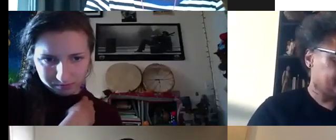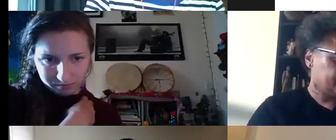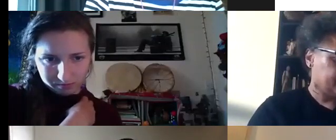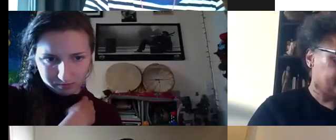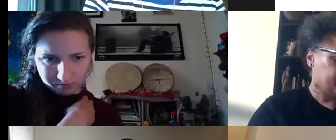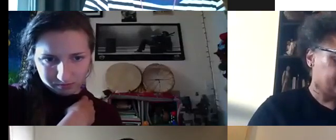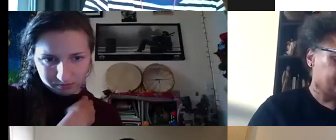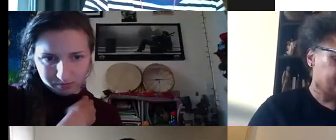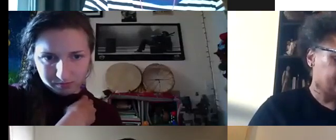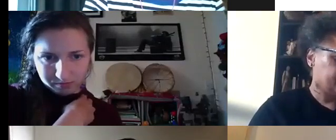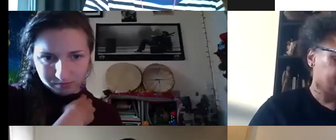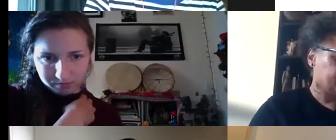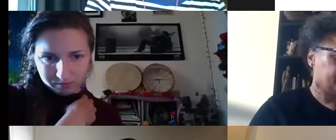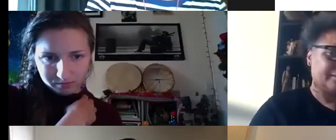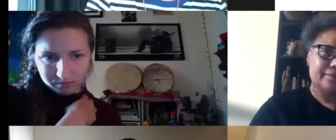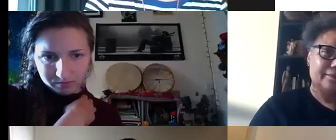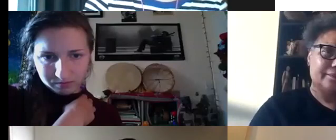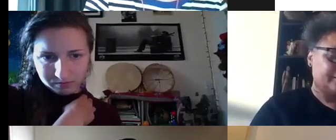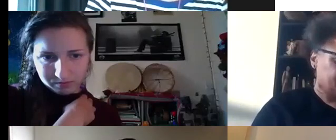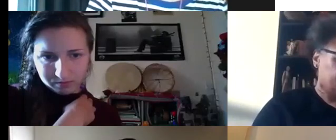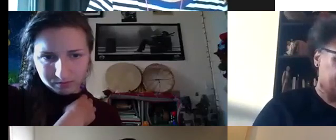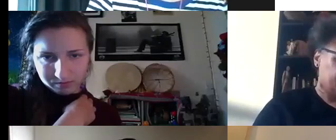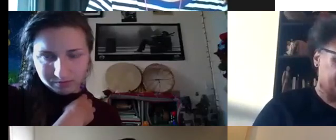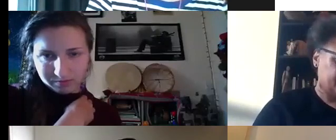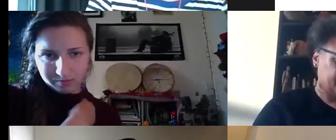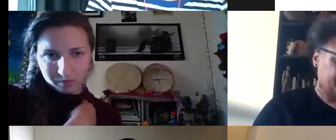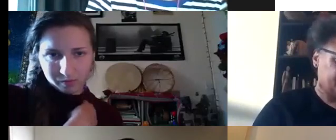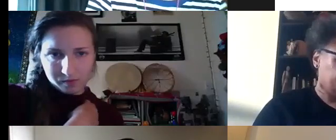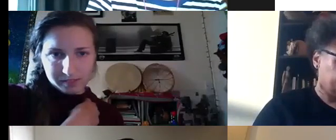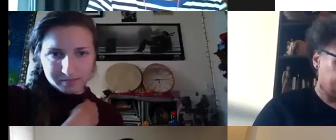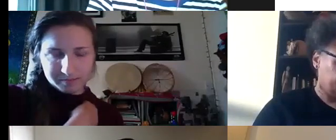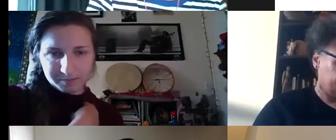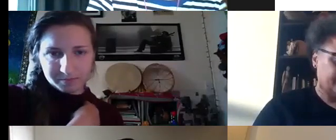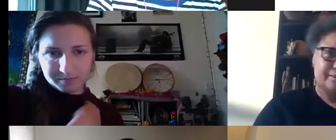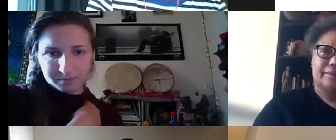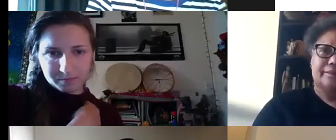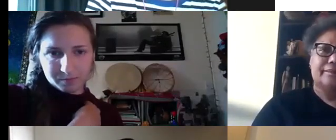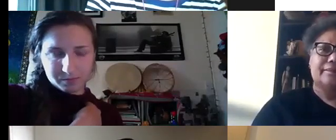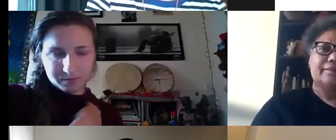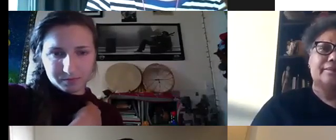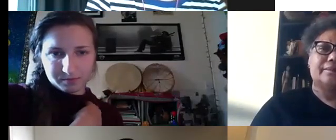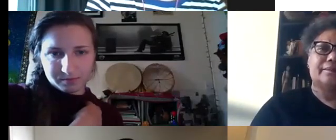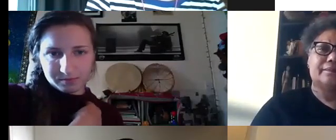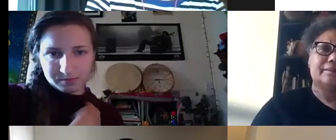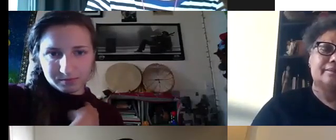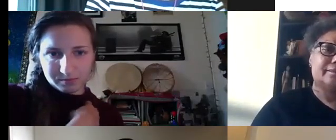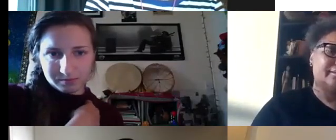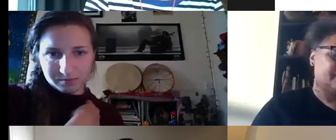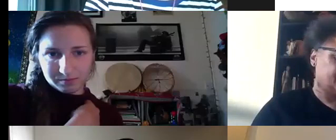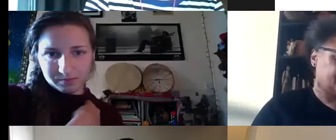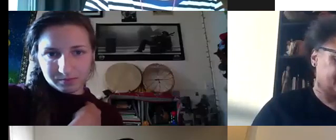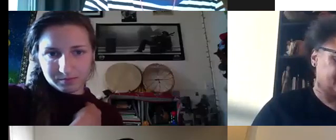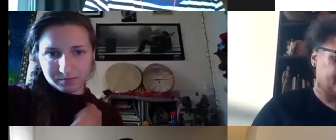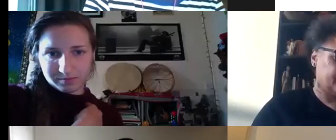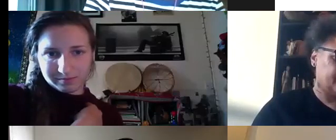writer currently based in Montreal. She studied film directing in South Korea and earned her MFA in film production at Concordia